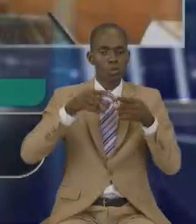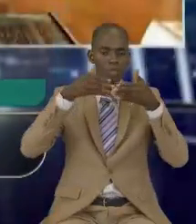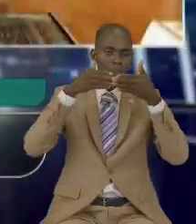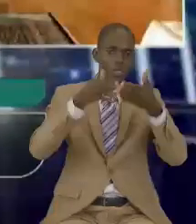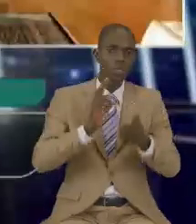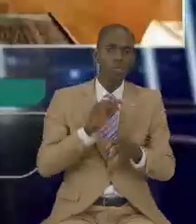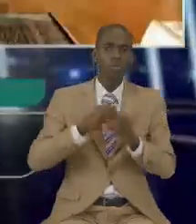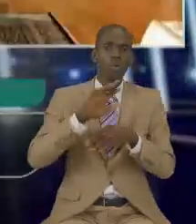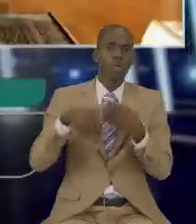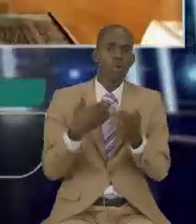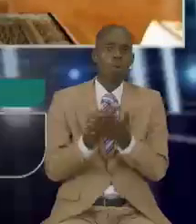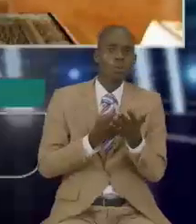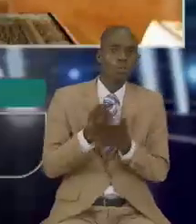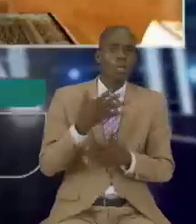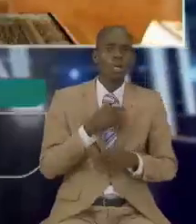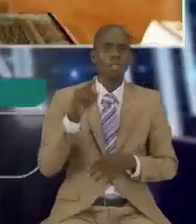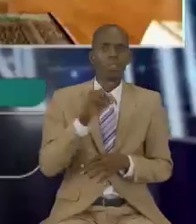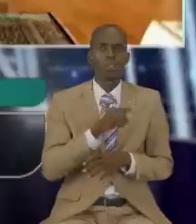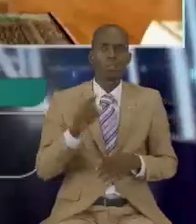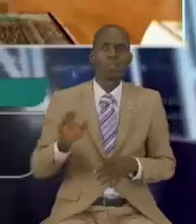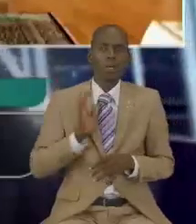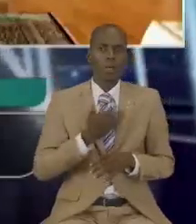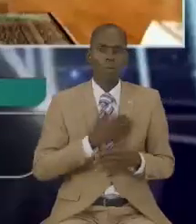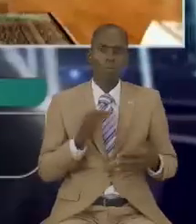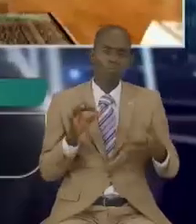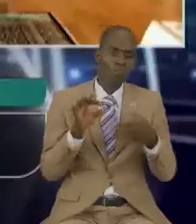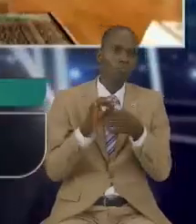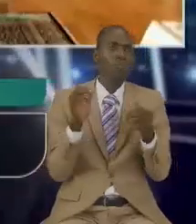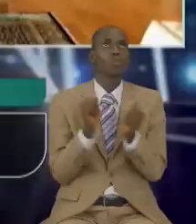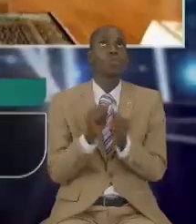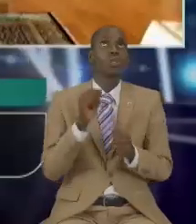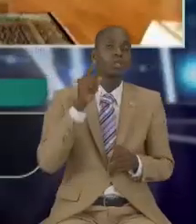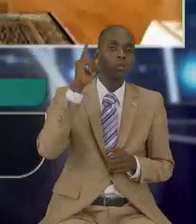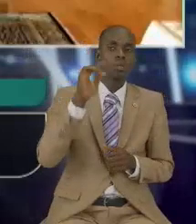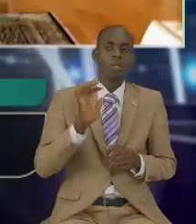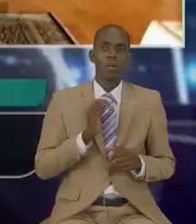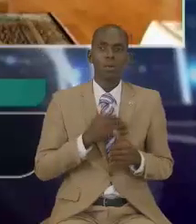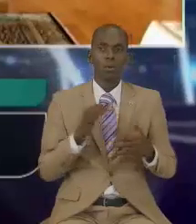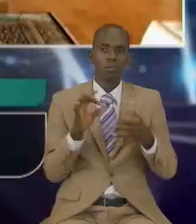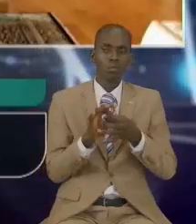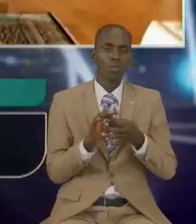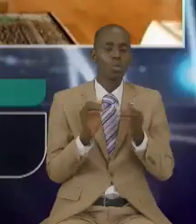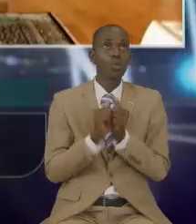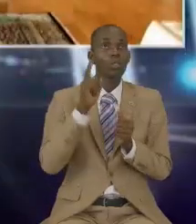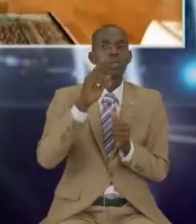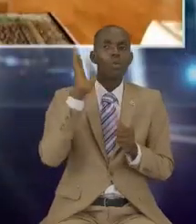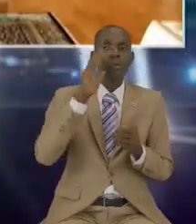into all truth. And therefore, our link with him, our connection with him, will